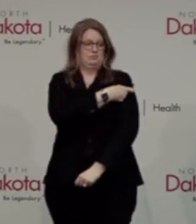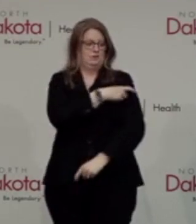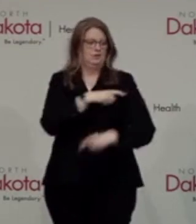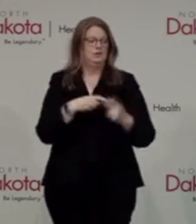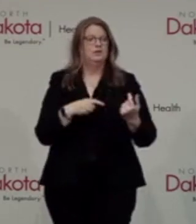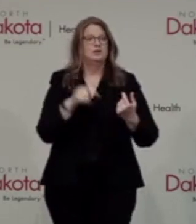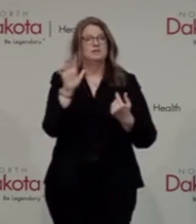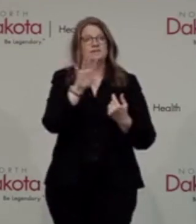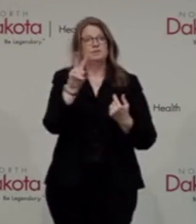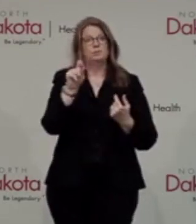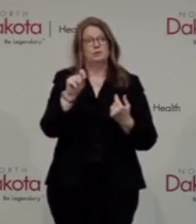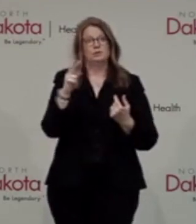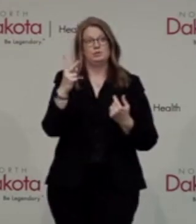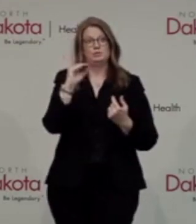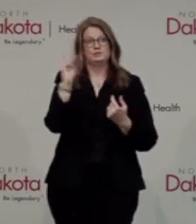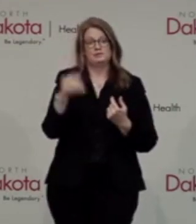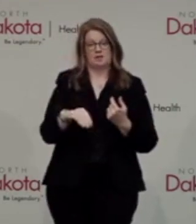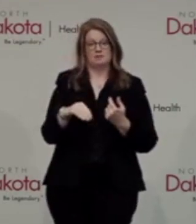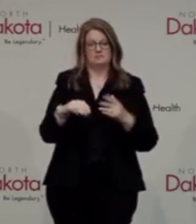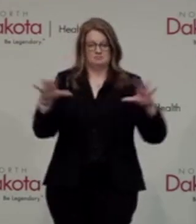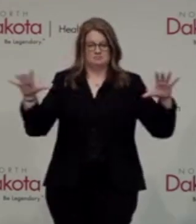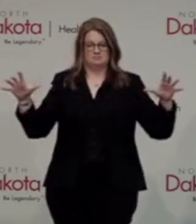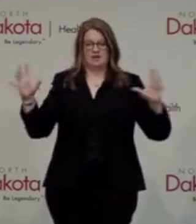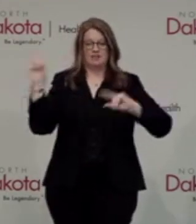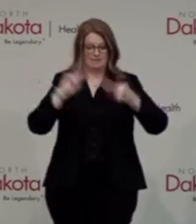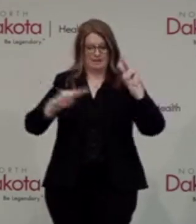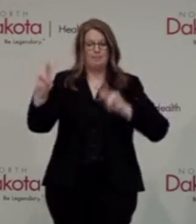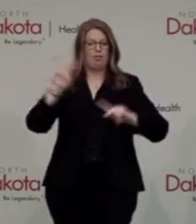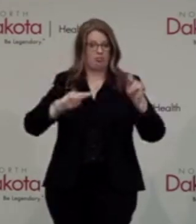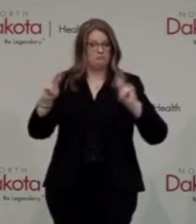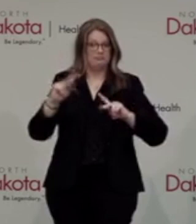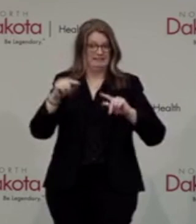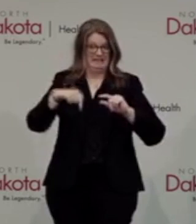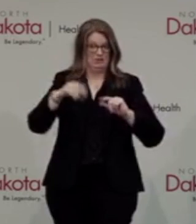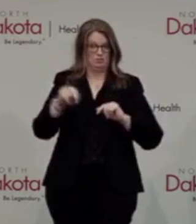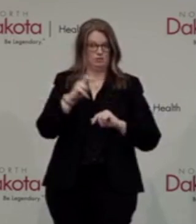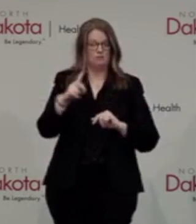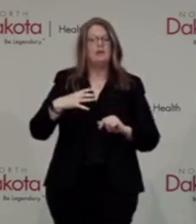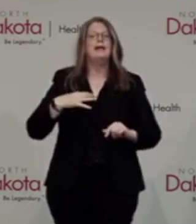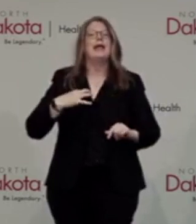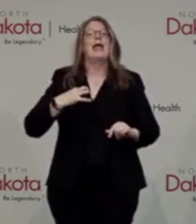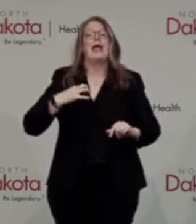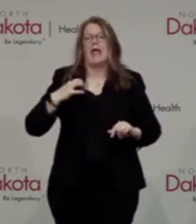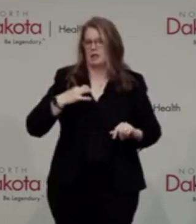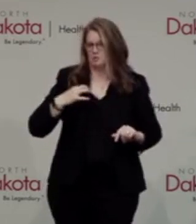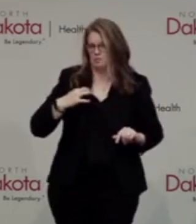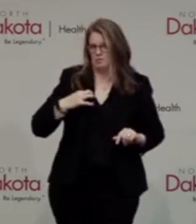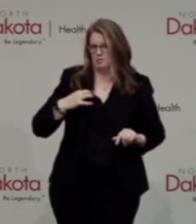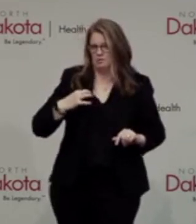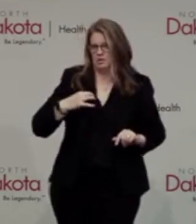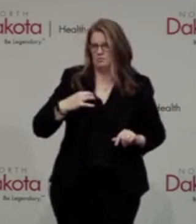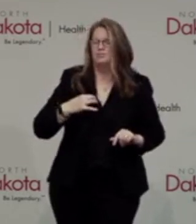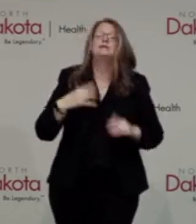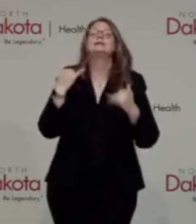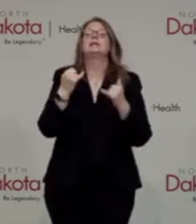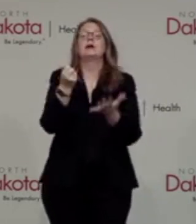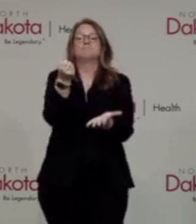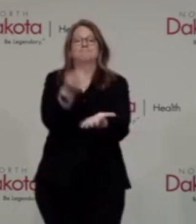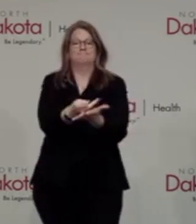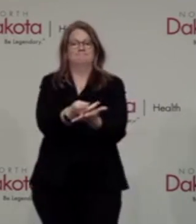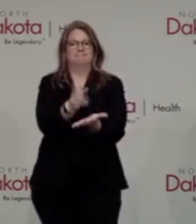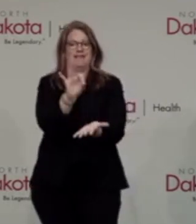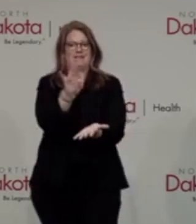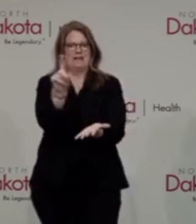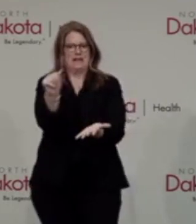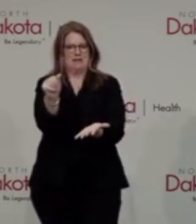are at 52.2% of the population that's eligible to receive the now FDA-approved vaccines